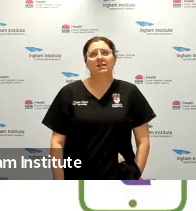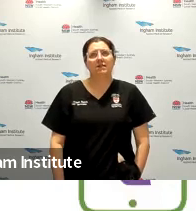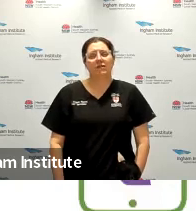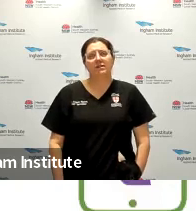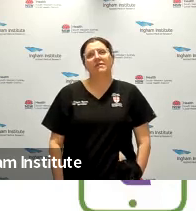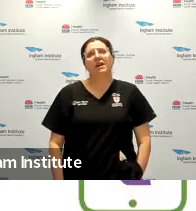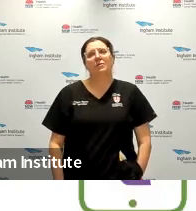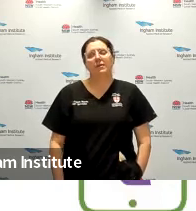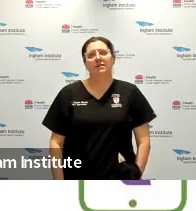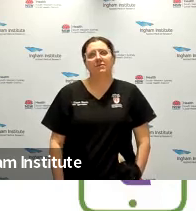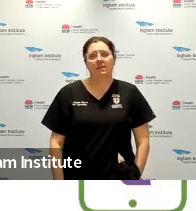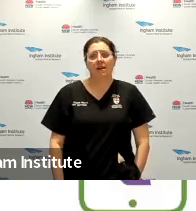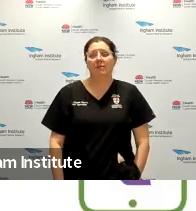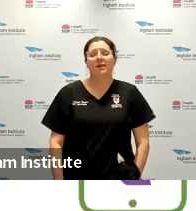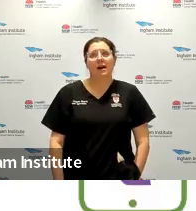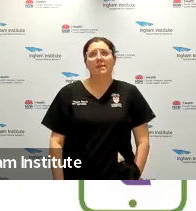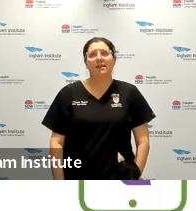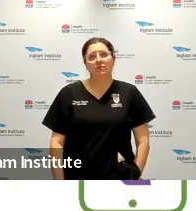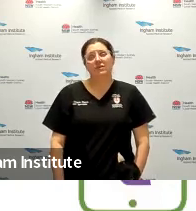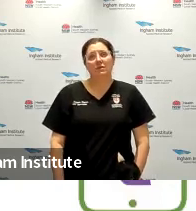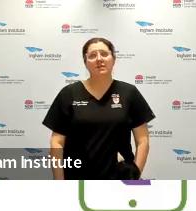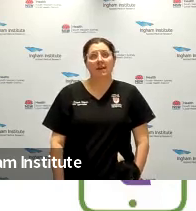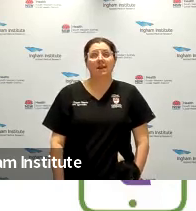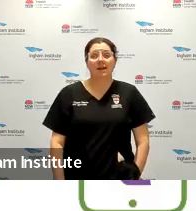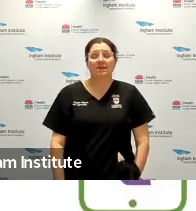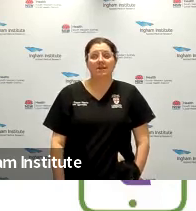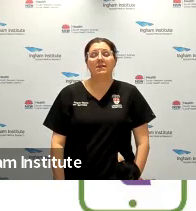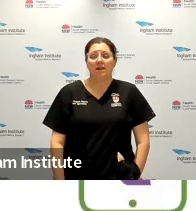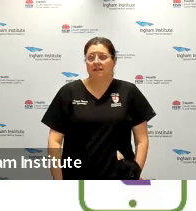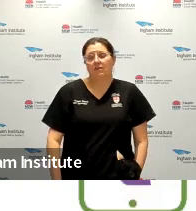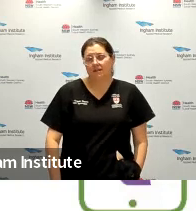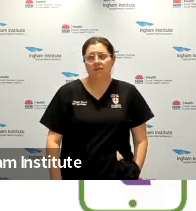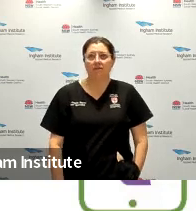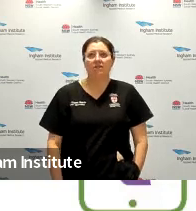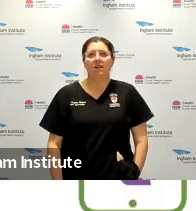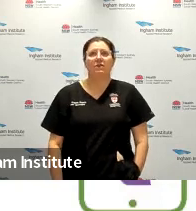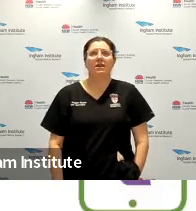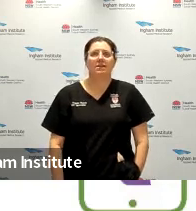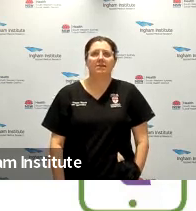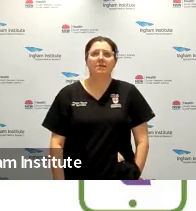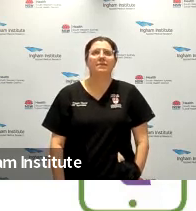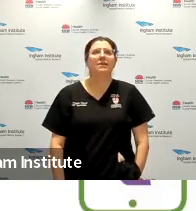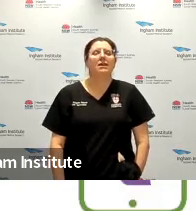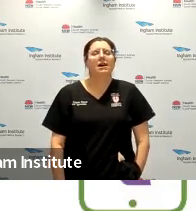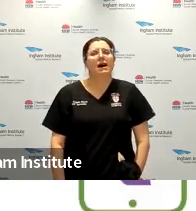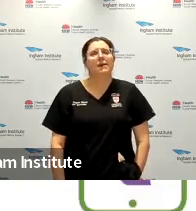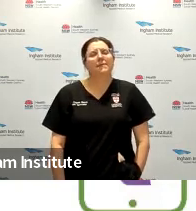as well as if they've got severe hyperemesis gravidarum, about resources that they can access till they reach the healthcare